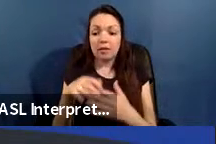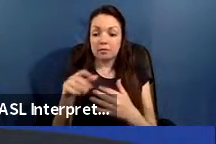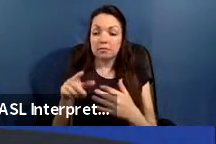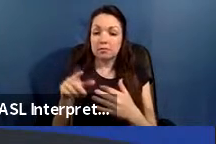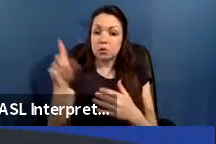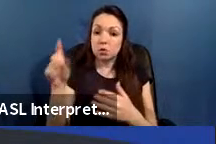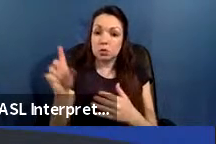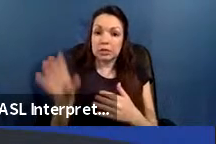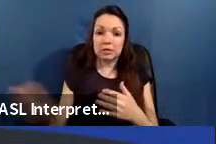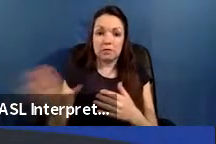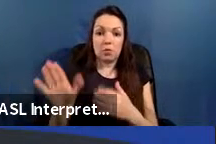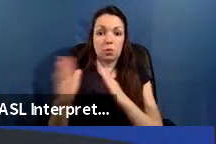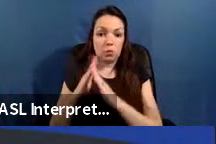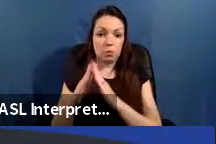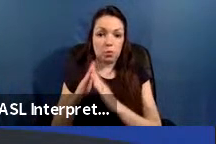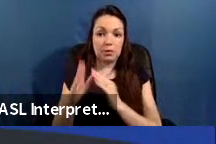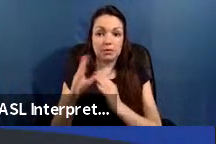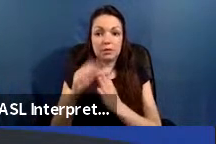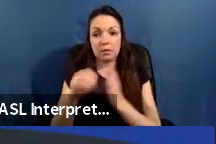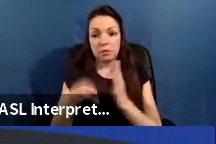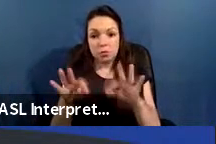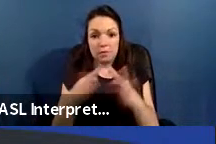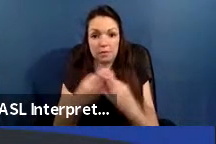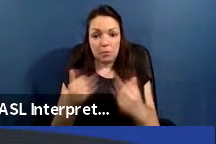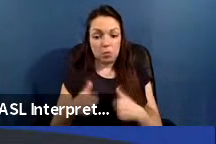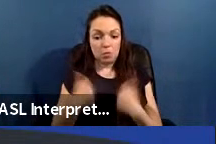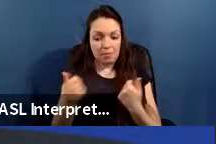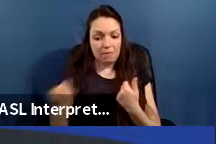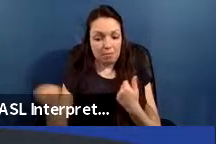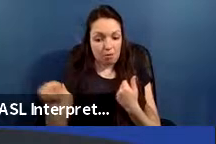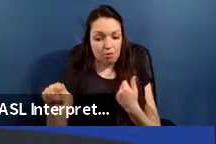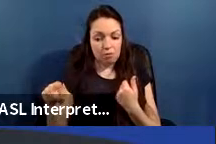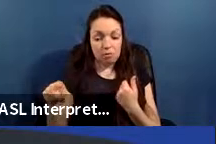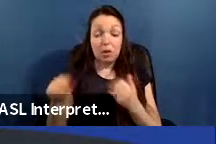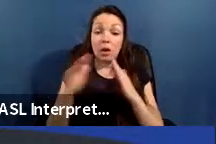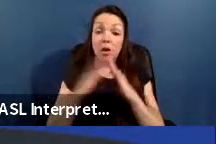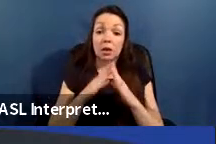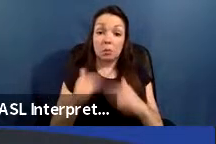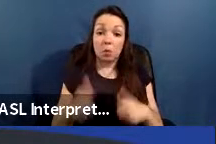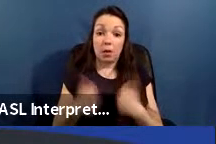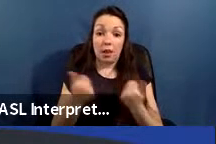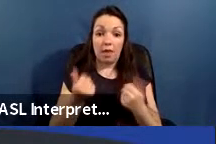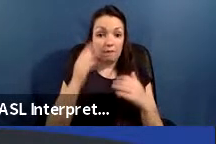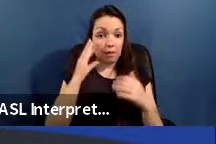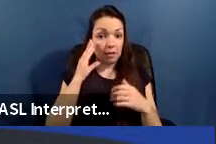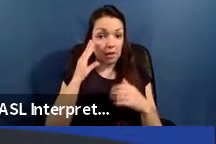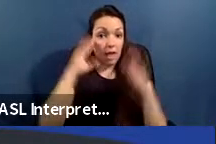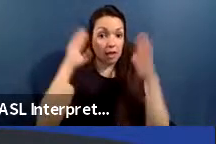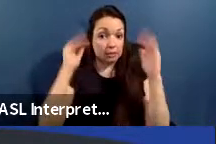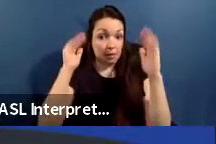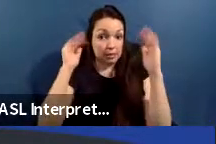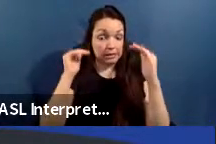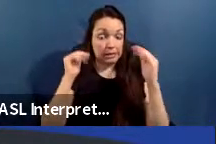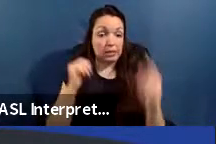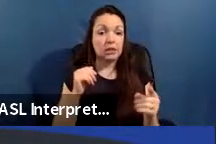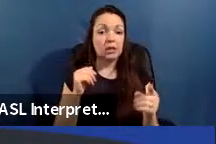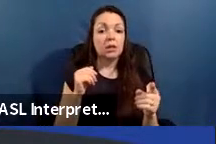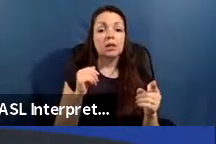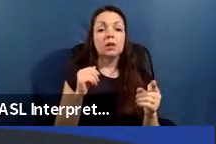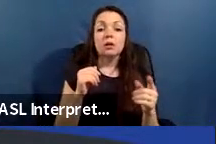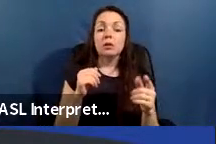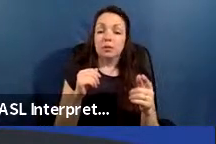those communities and the students and families that live in those communities. The community life expectancy here also takes